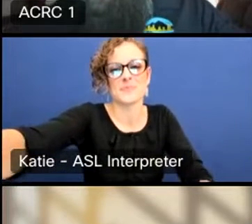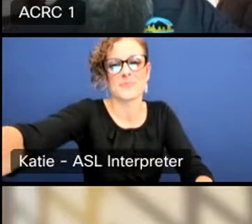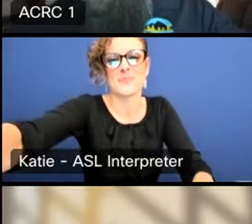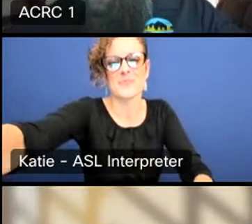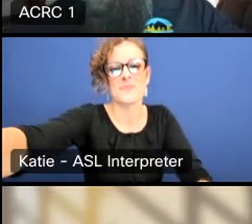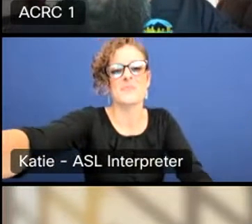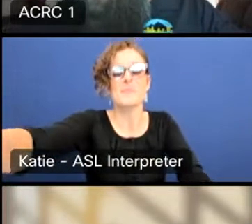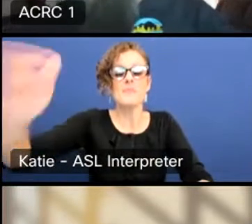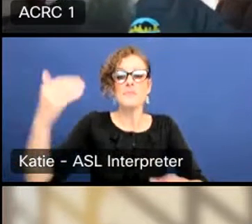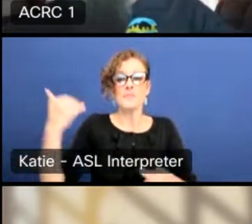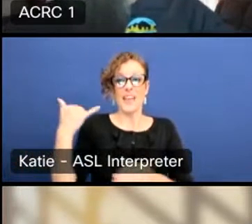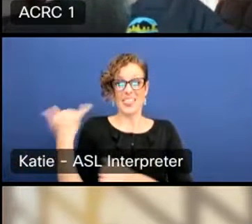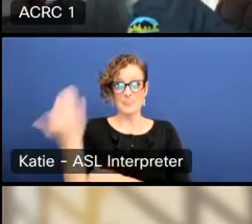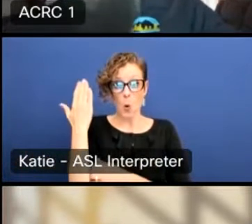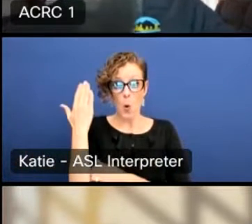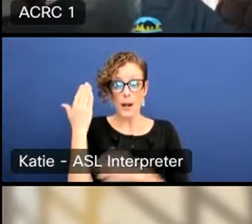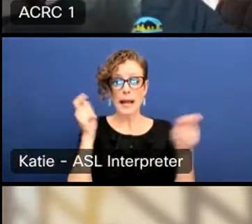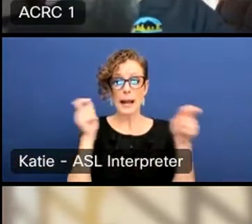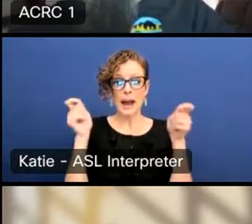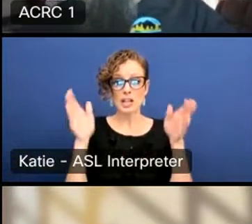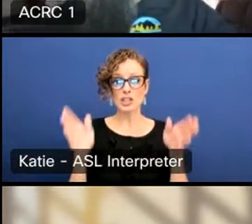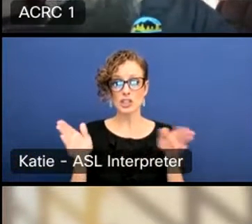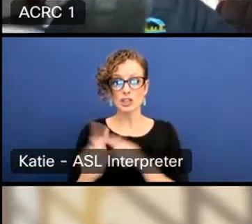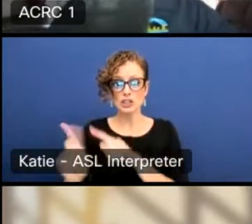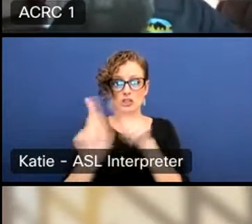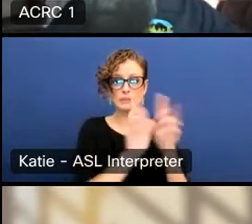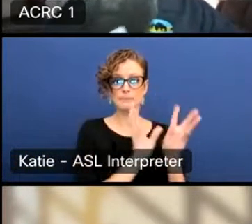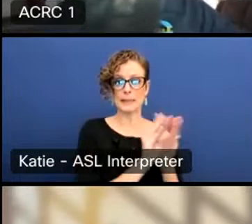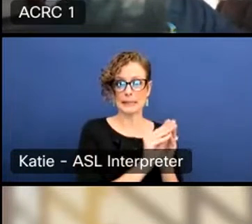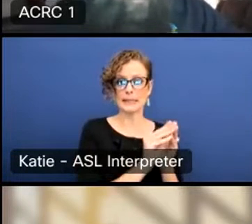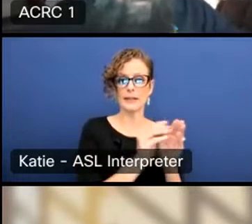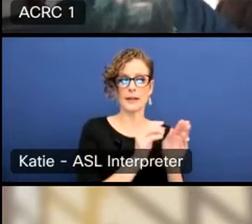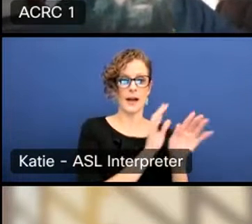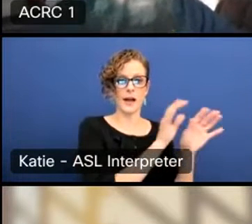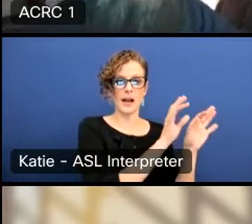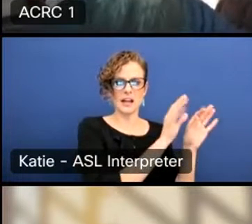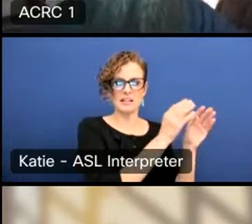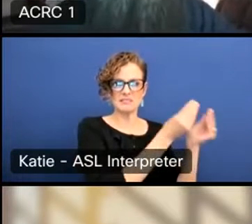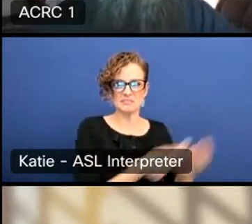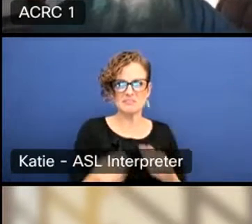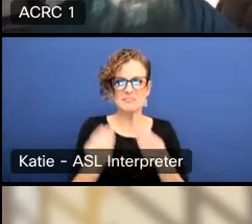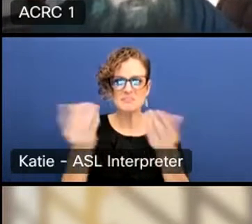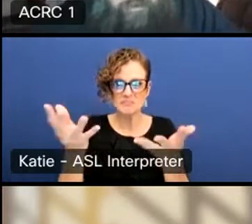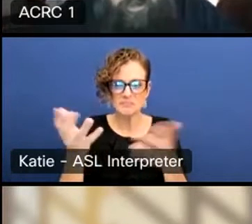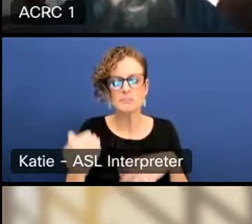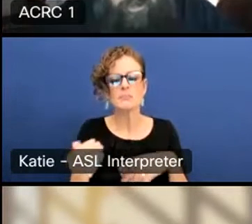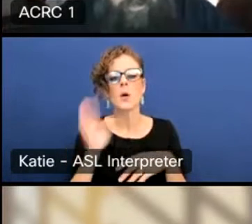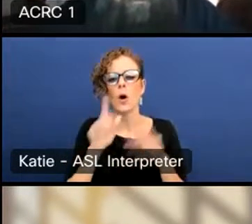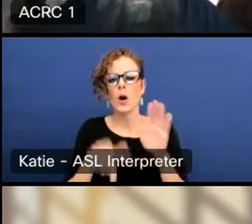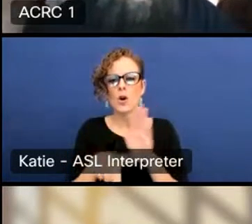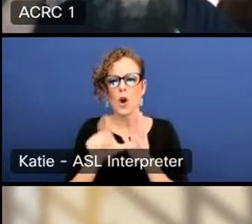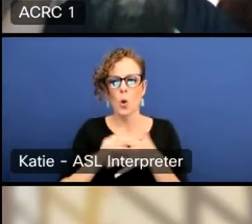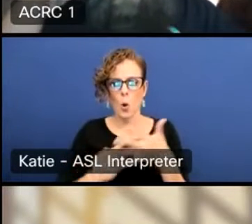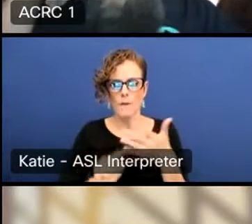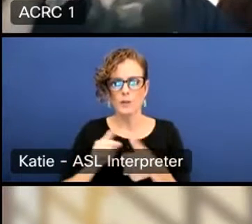Met with our managers this morning. We've got a few different things to go over with you. We want to discuss the